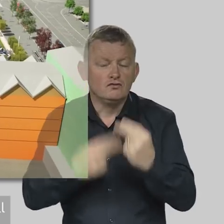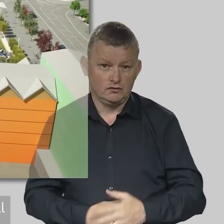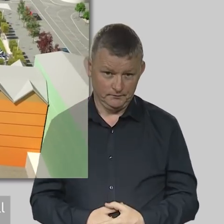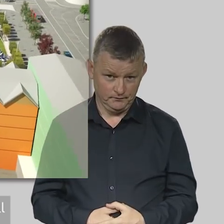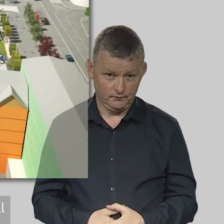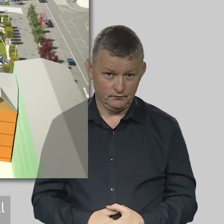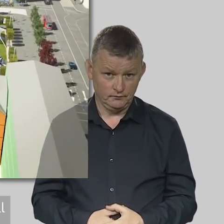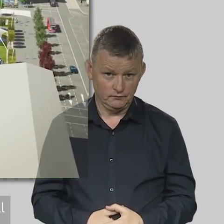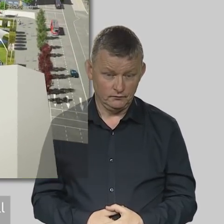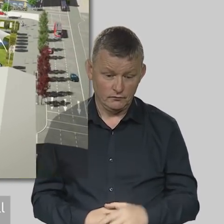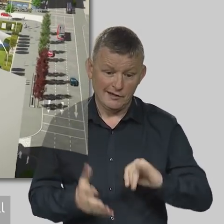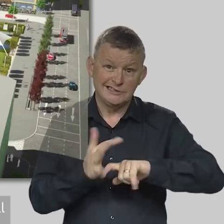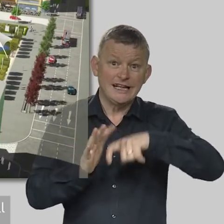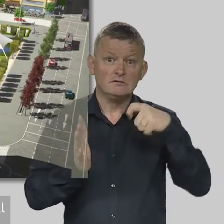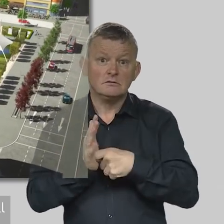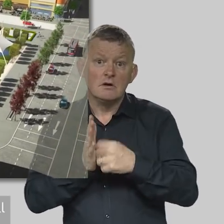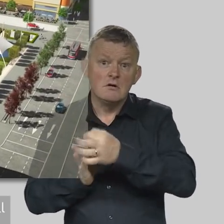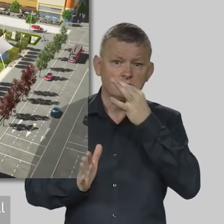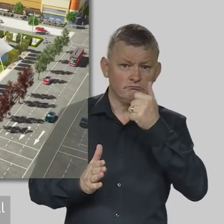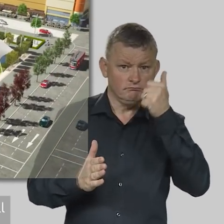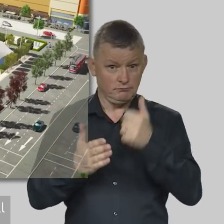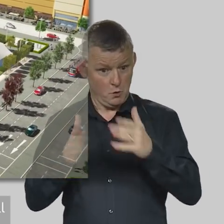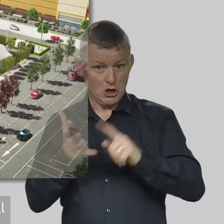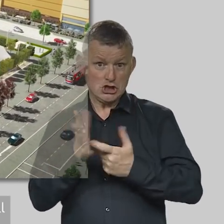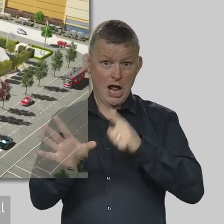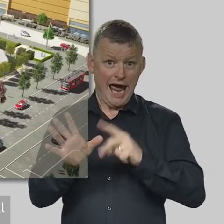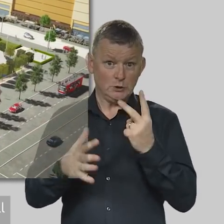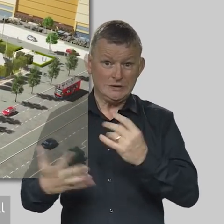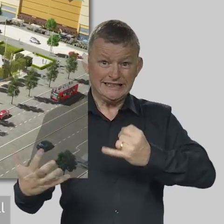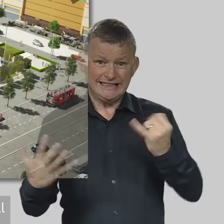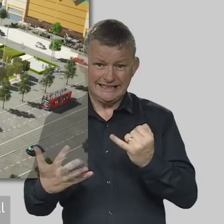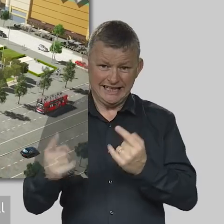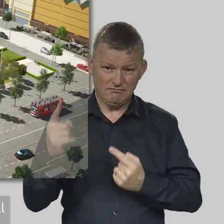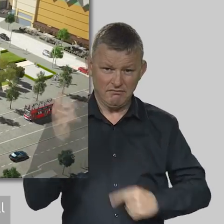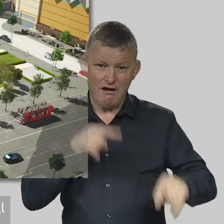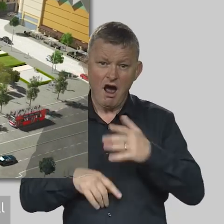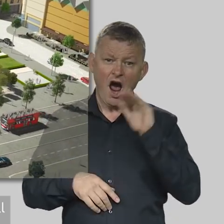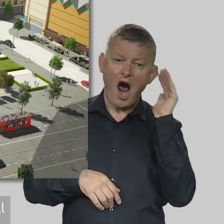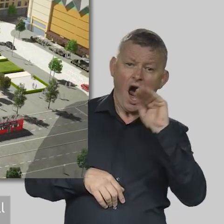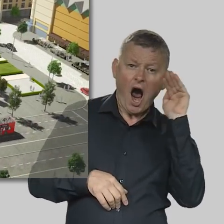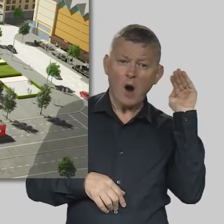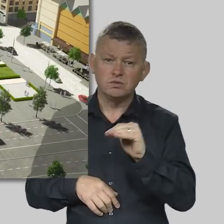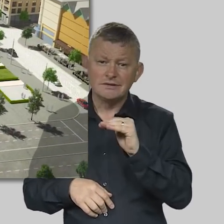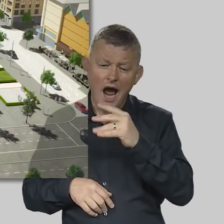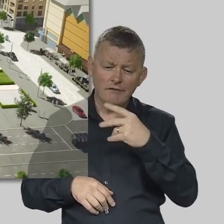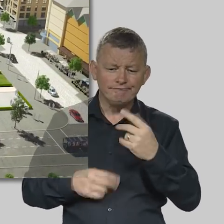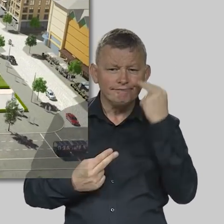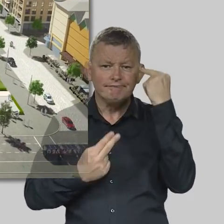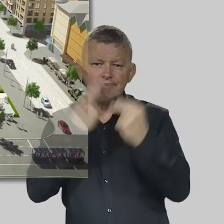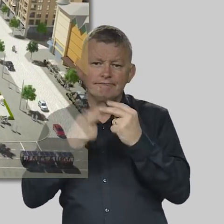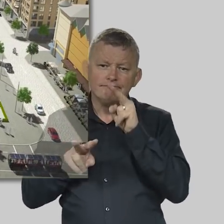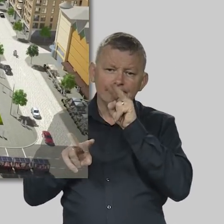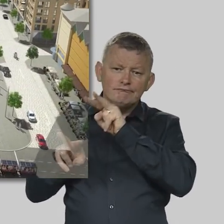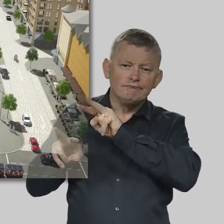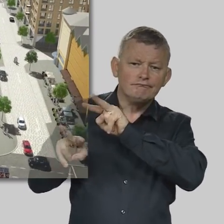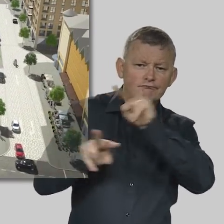Slessor Gardens, which officially opened in July 2016, will also have smaller feature gardens around its perimeter. The space will be able to